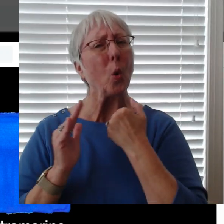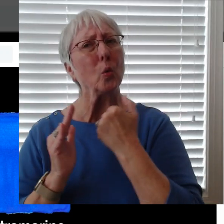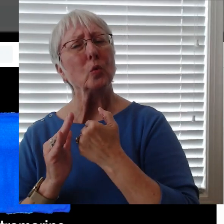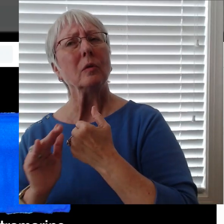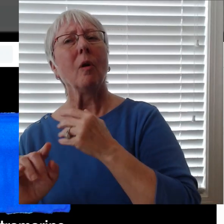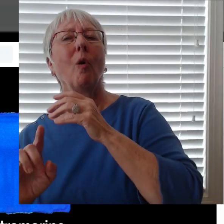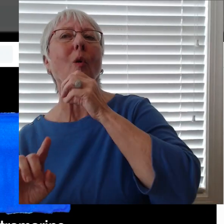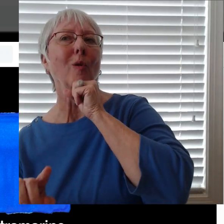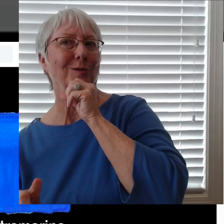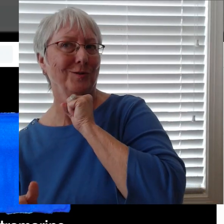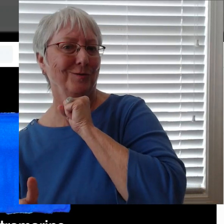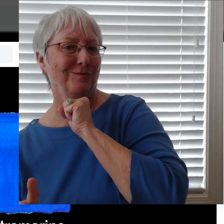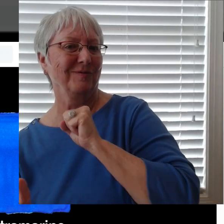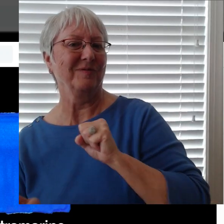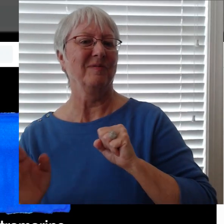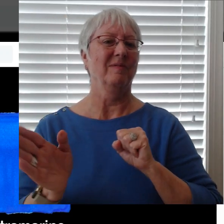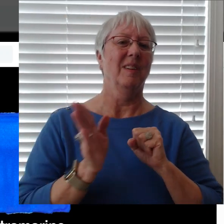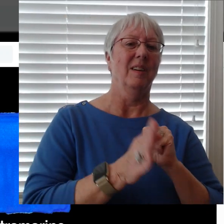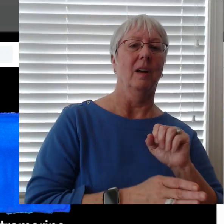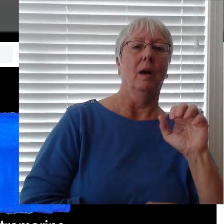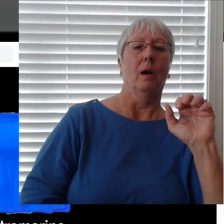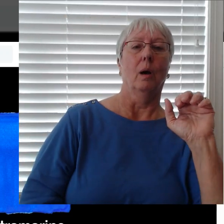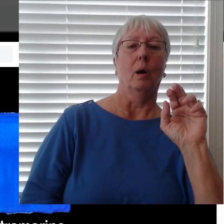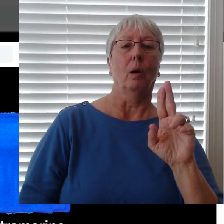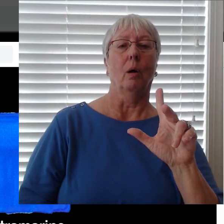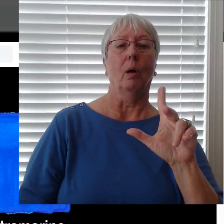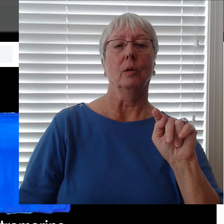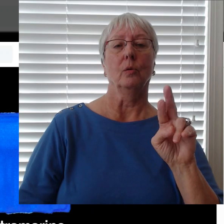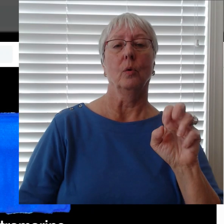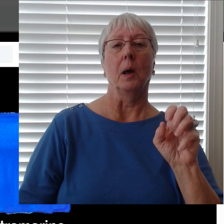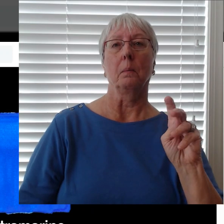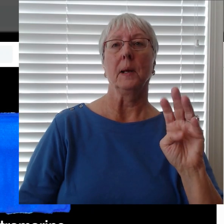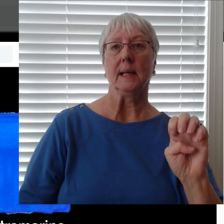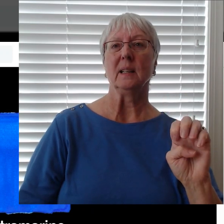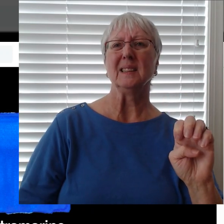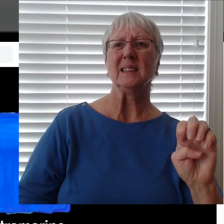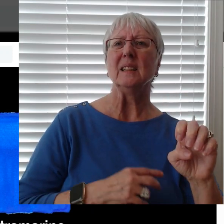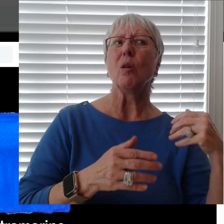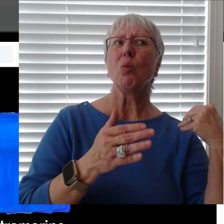purple. Since orange and purple are complementary colors,